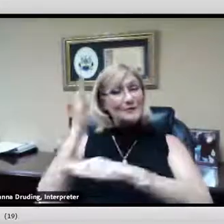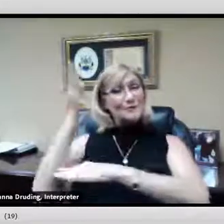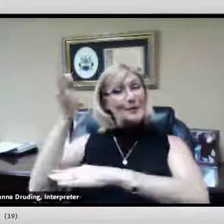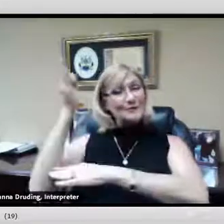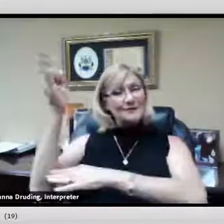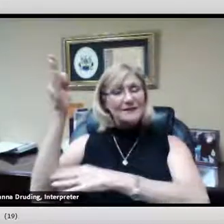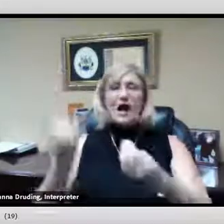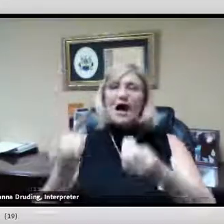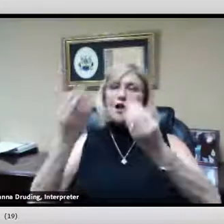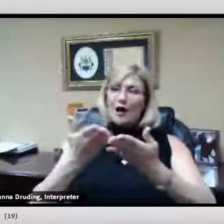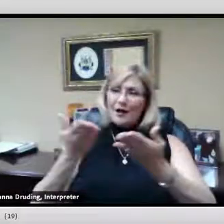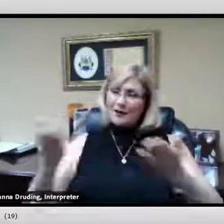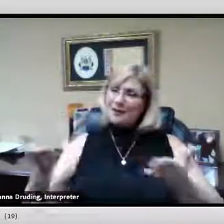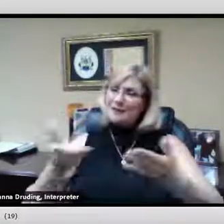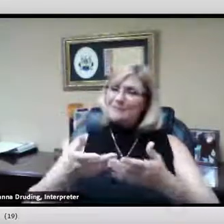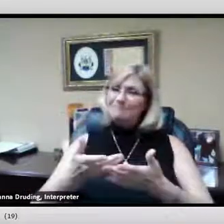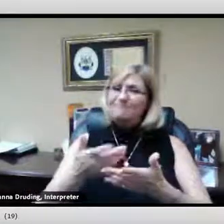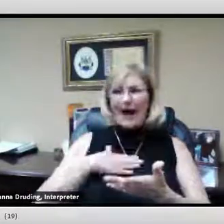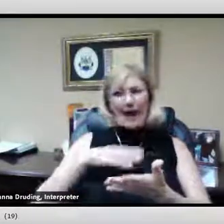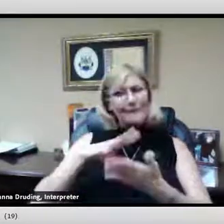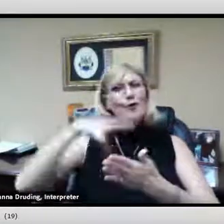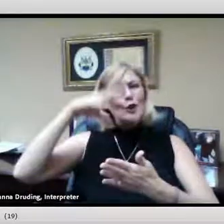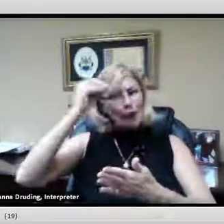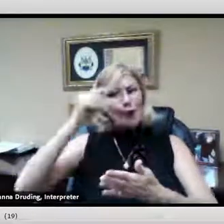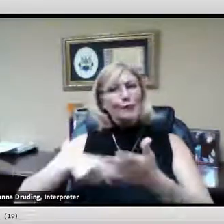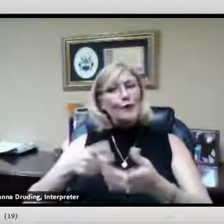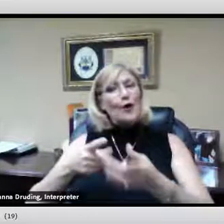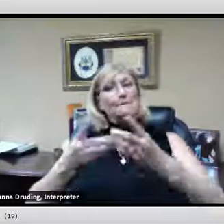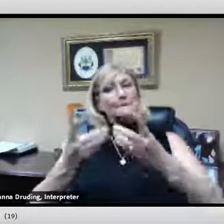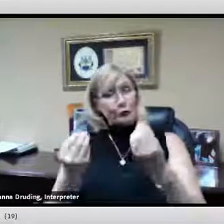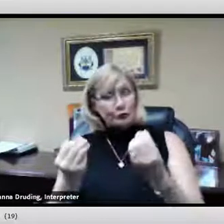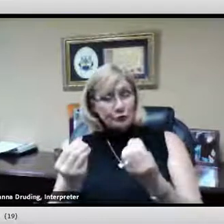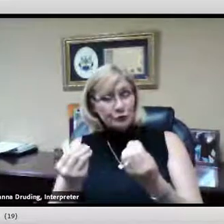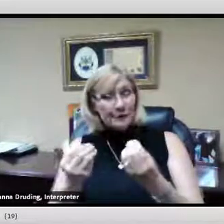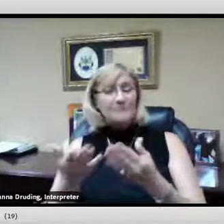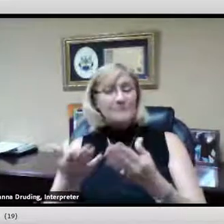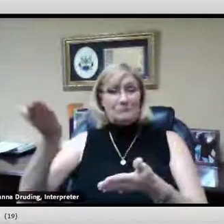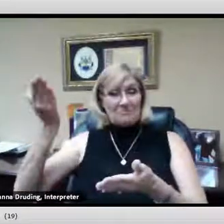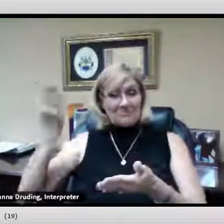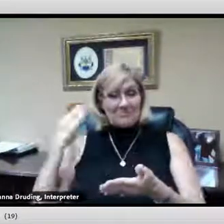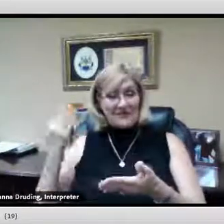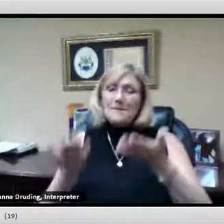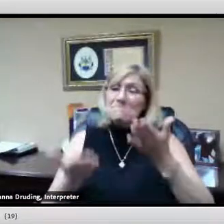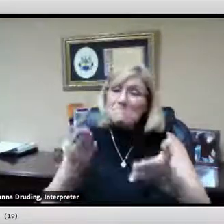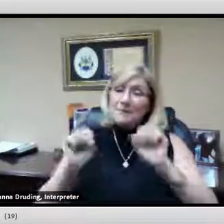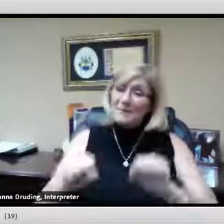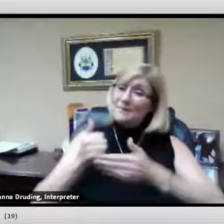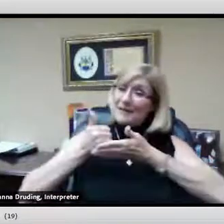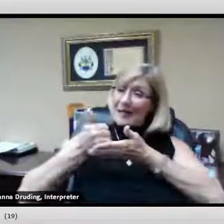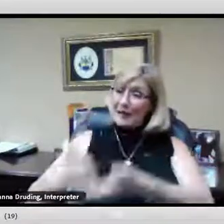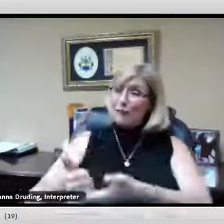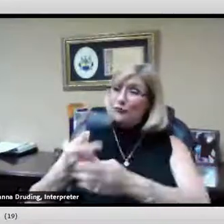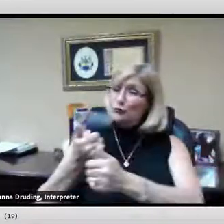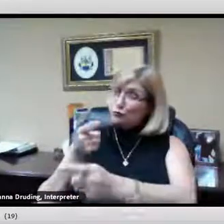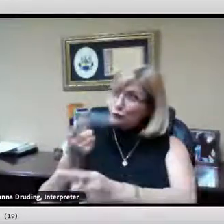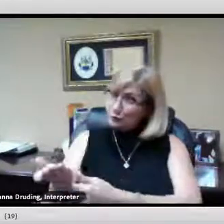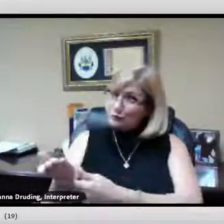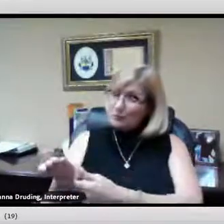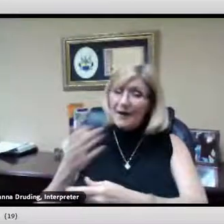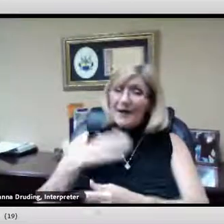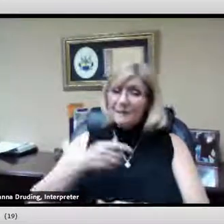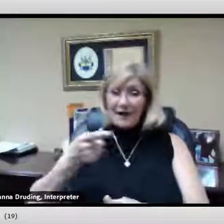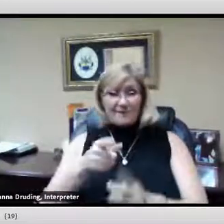stuff I learned by doing, but maybe I've done something in the past that could be helpful to you. So please don't hesitate to contact me. The first